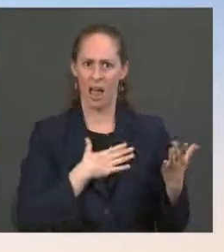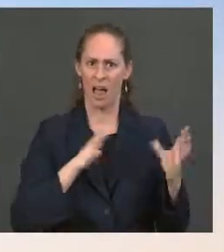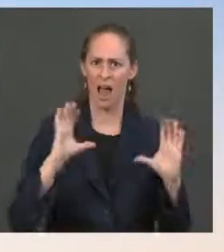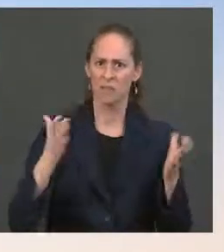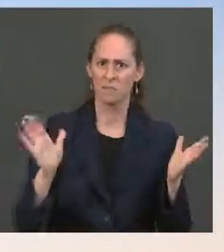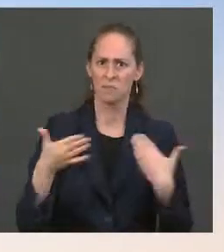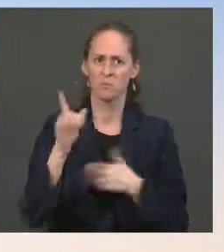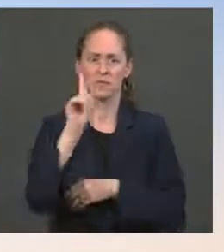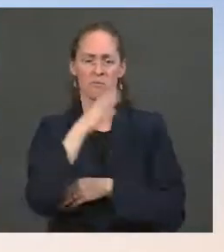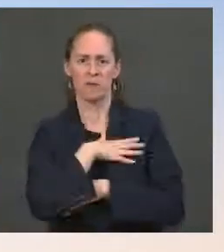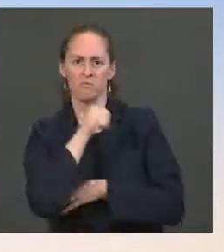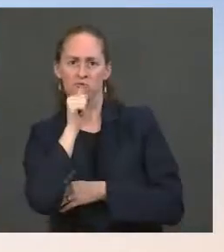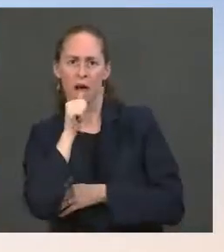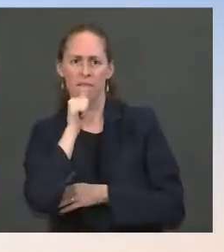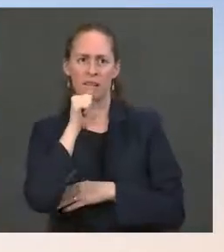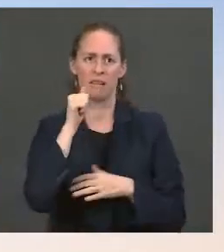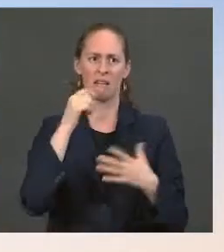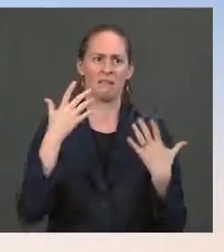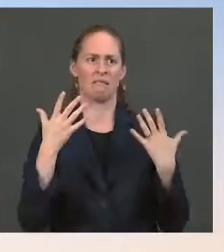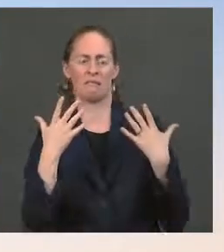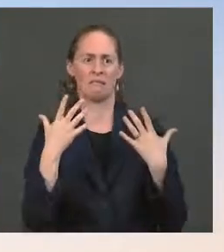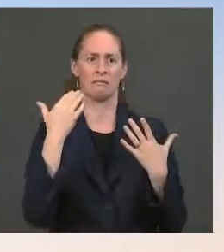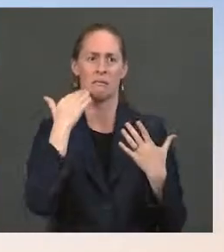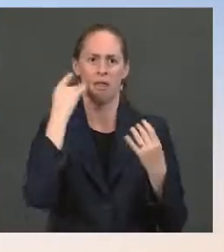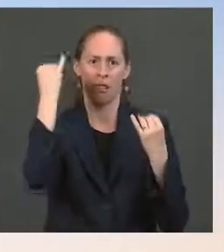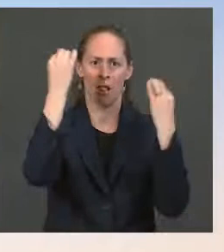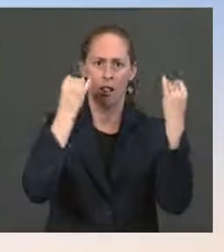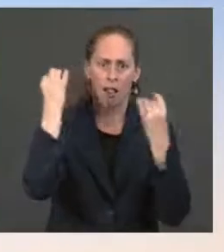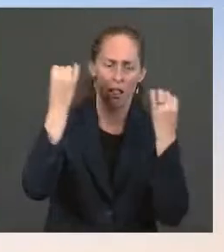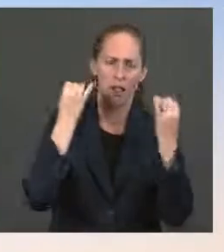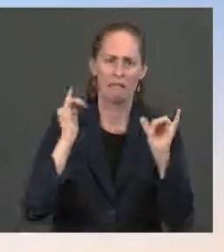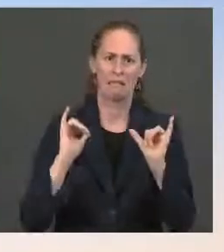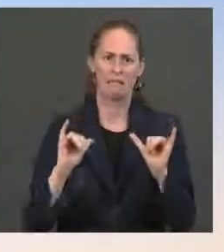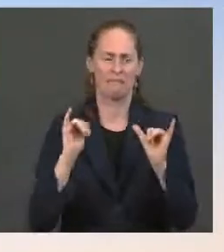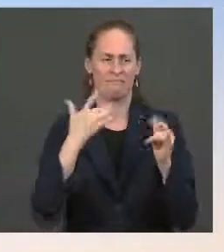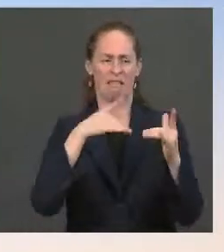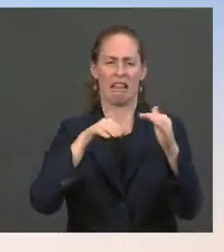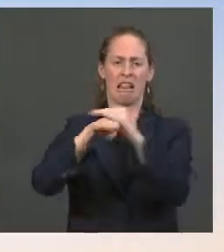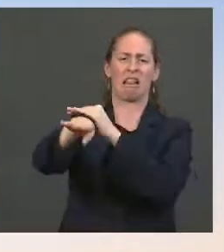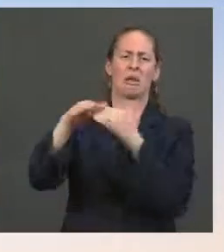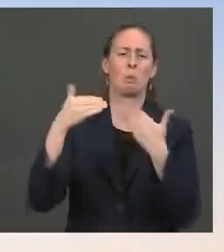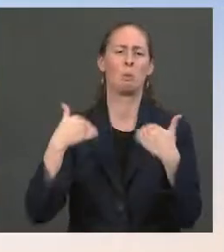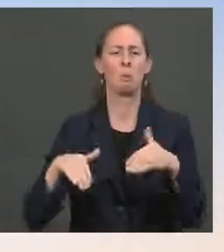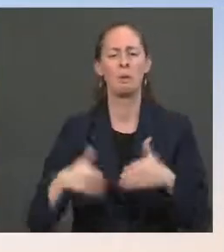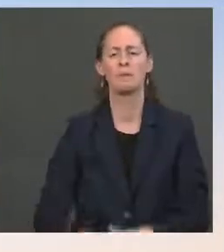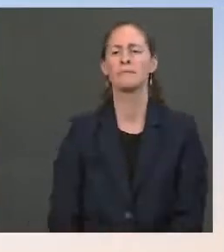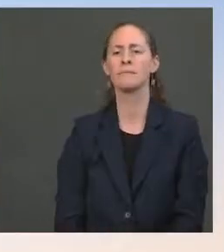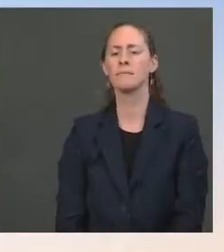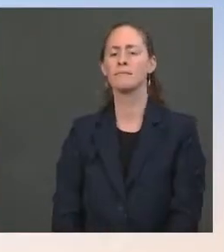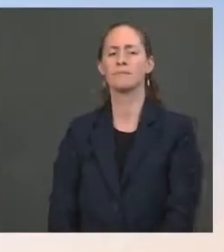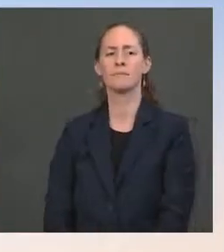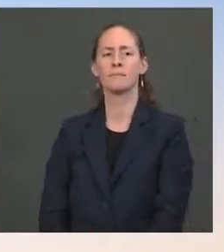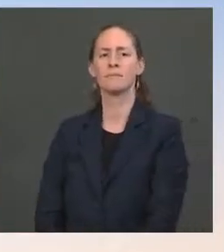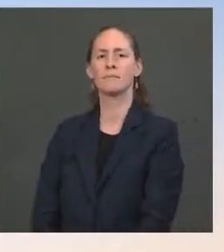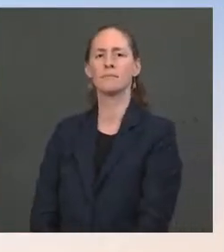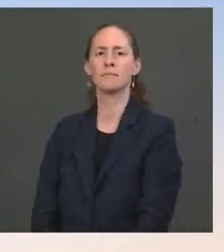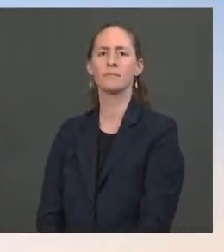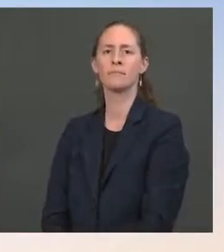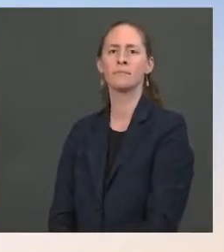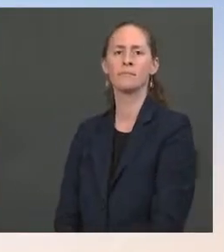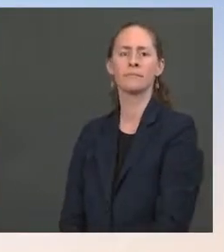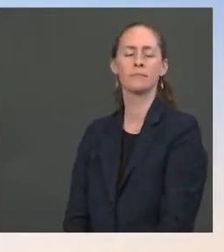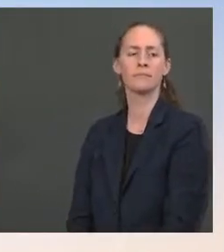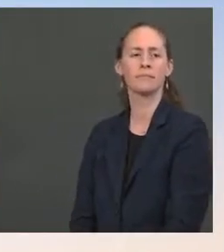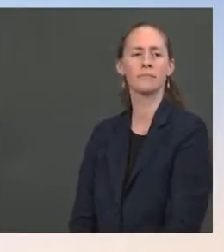their time as students in college is being broached upon. Jen, Go can ahead. I have a follow-up to Peter's question? Sure. Can I have a follow-up, Again, said